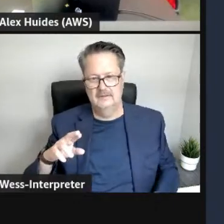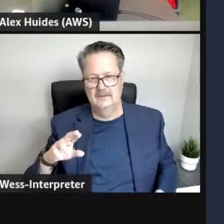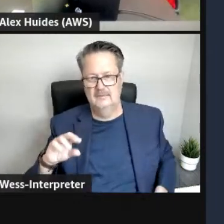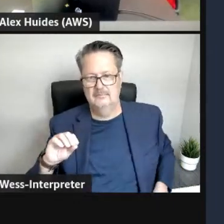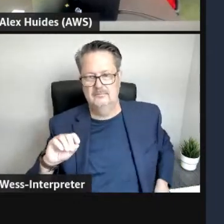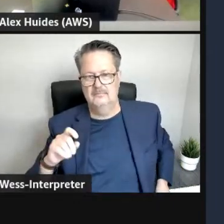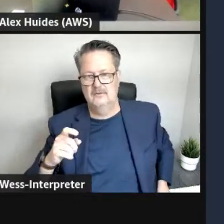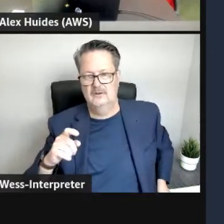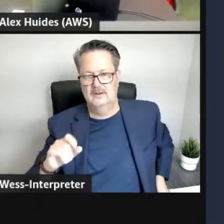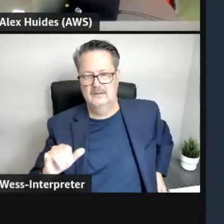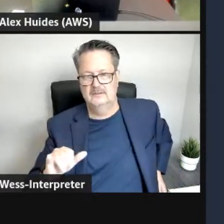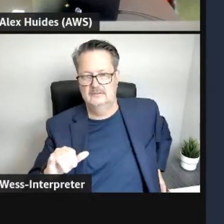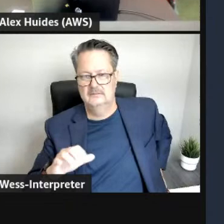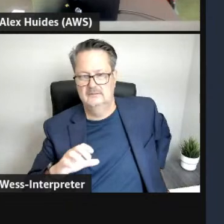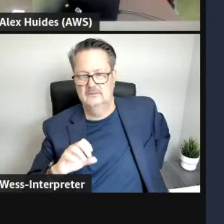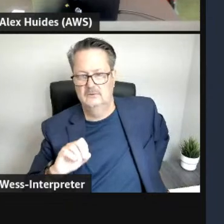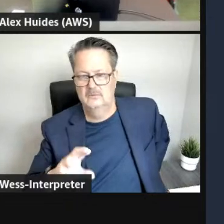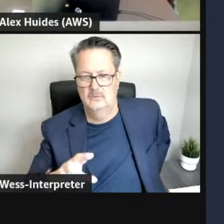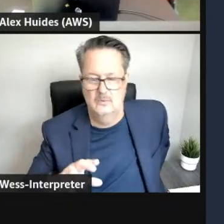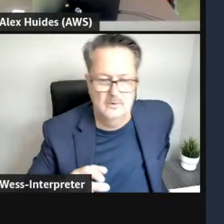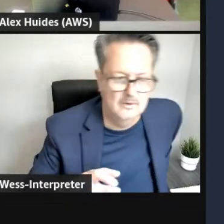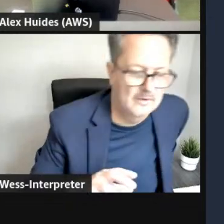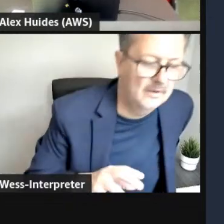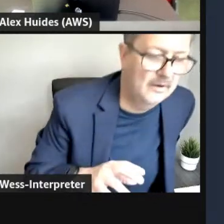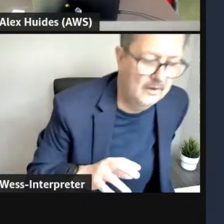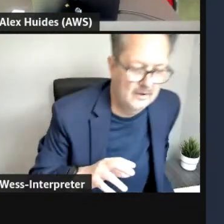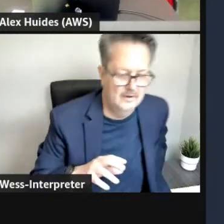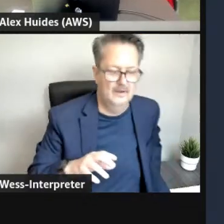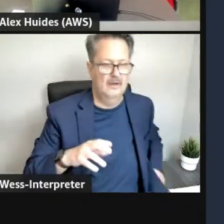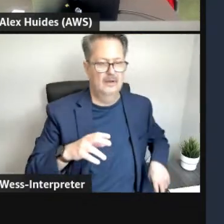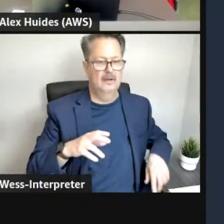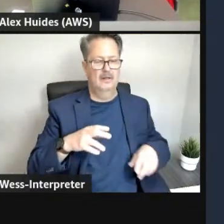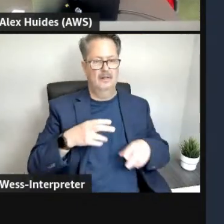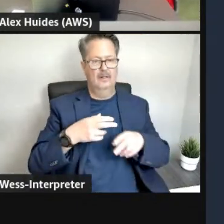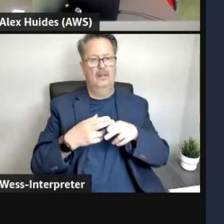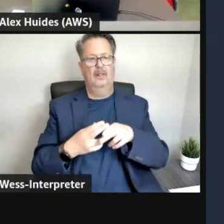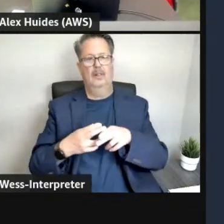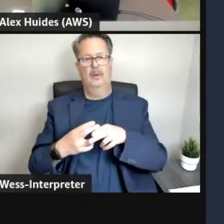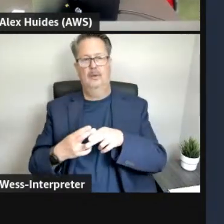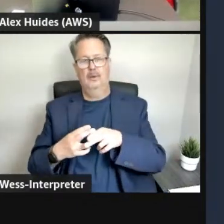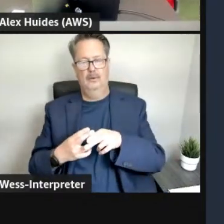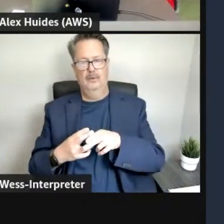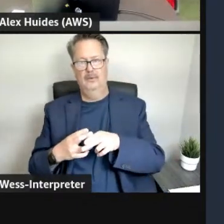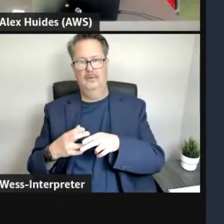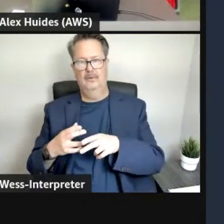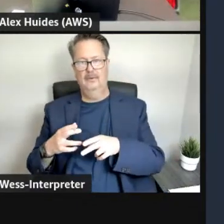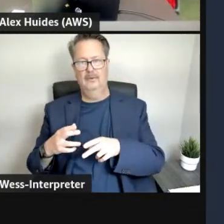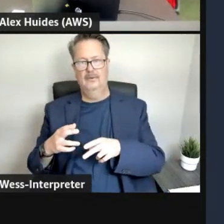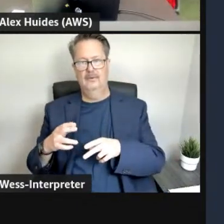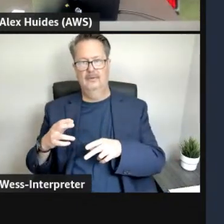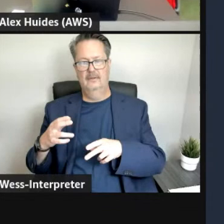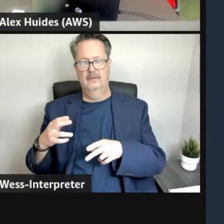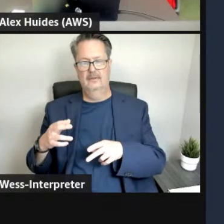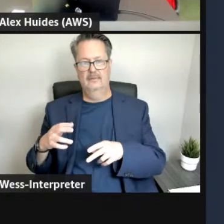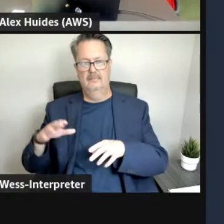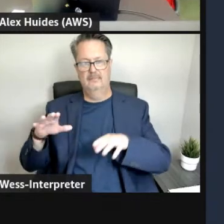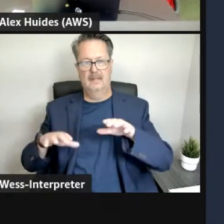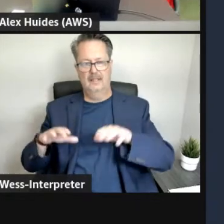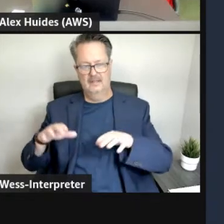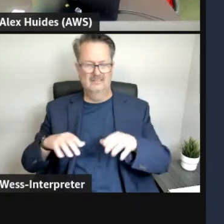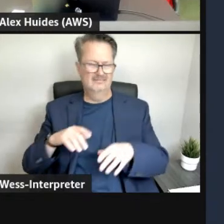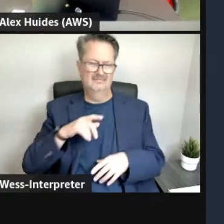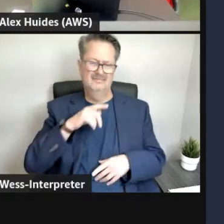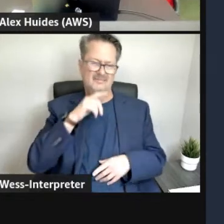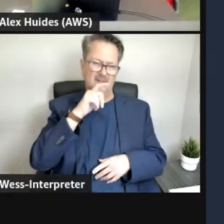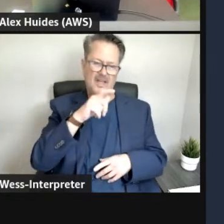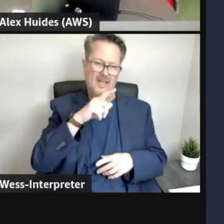these access patterns, because they're straightforward, right? They don't require too much networking knowledge. Also, from the